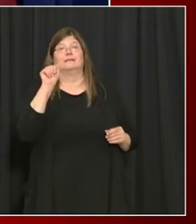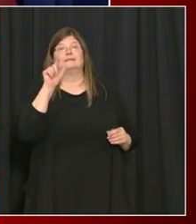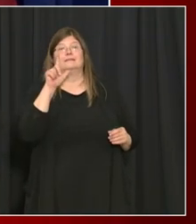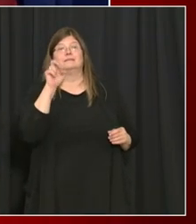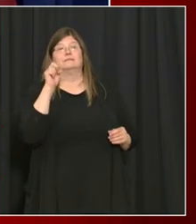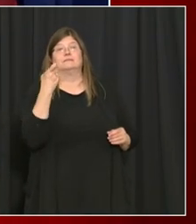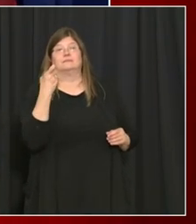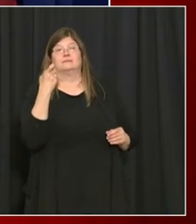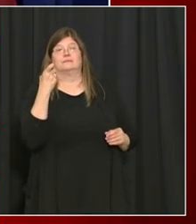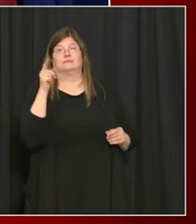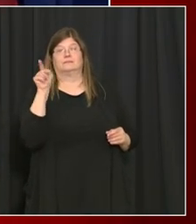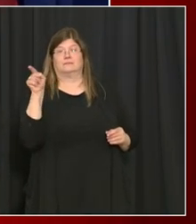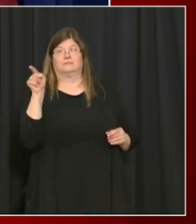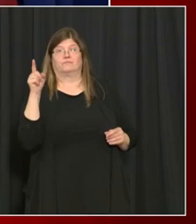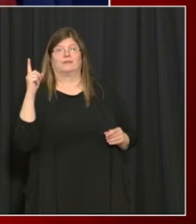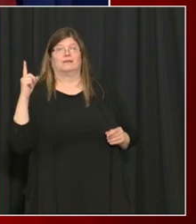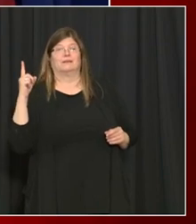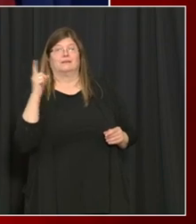Alex?